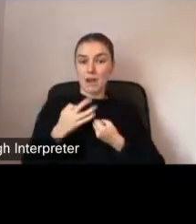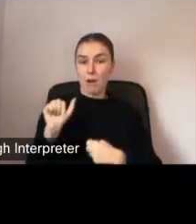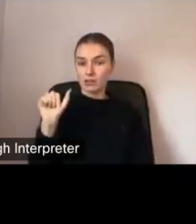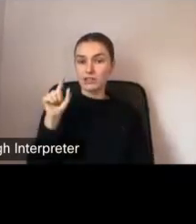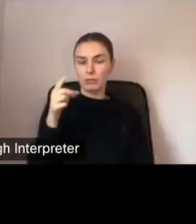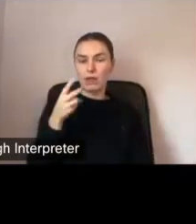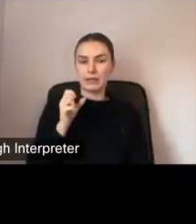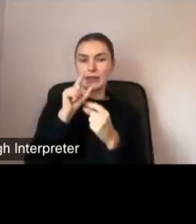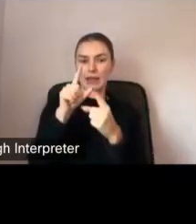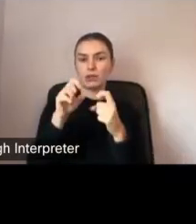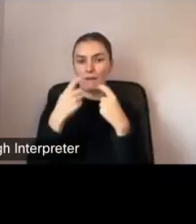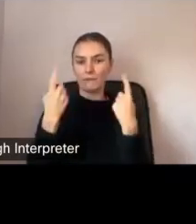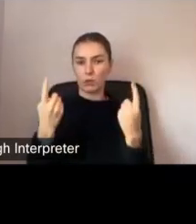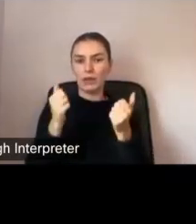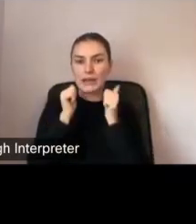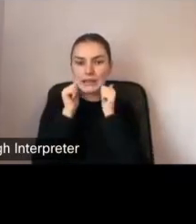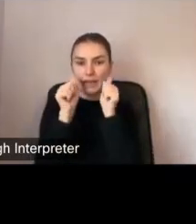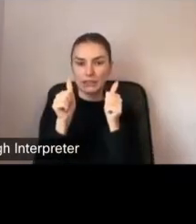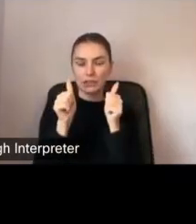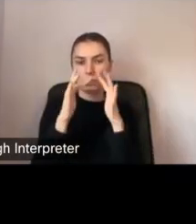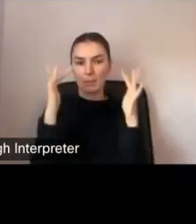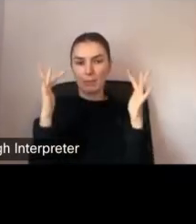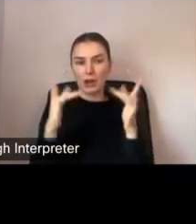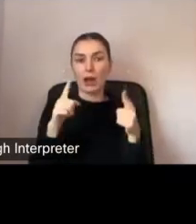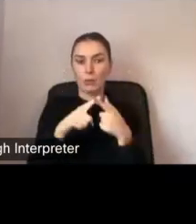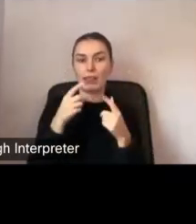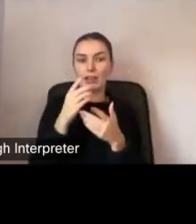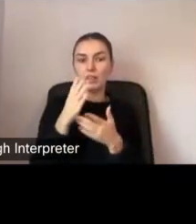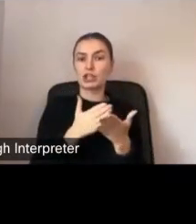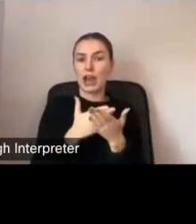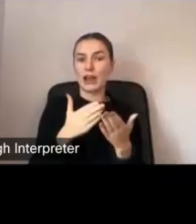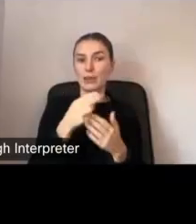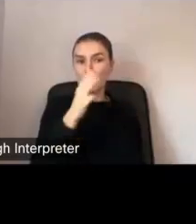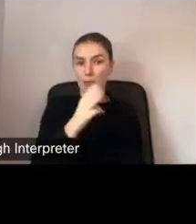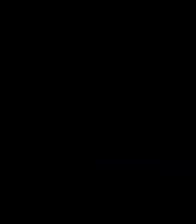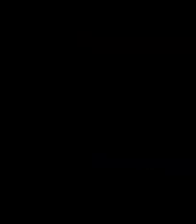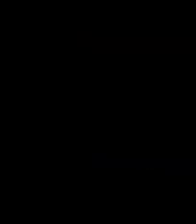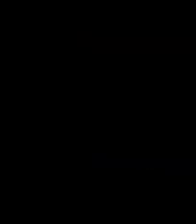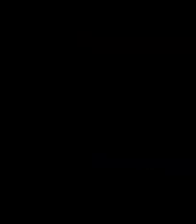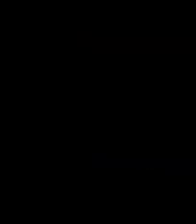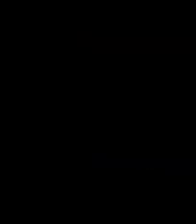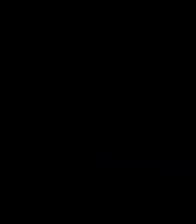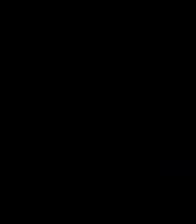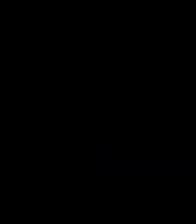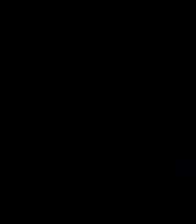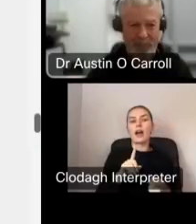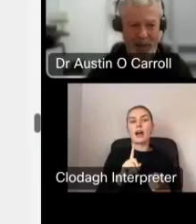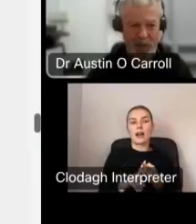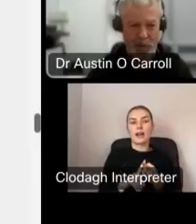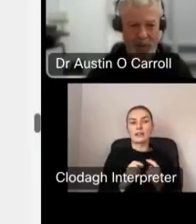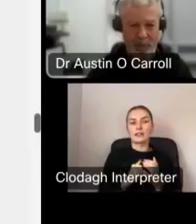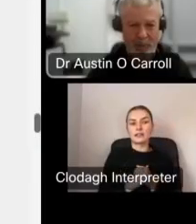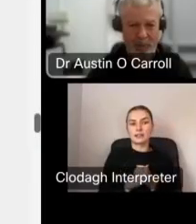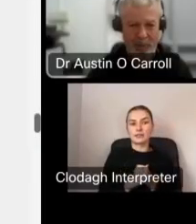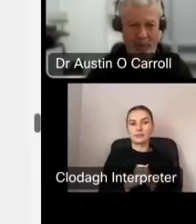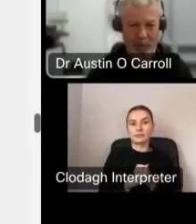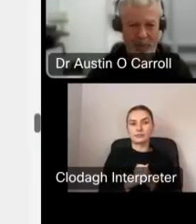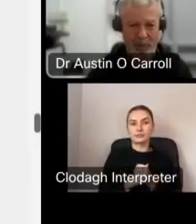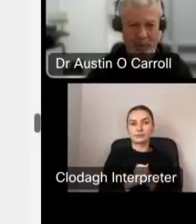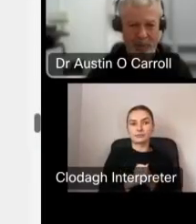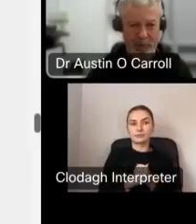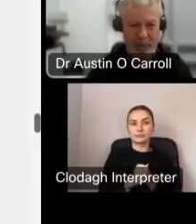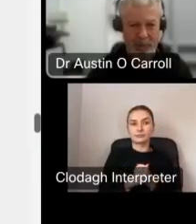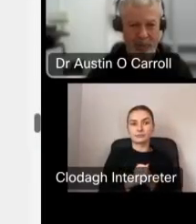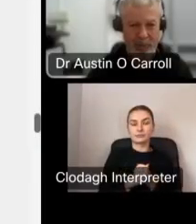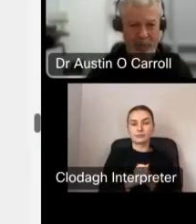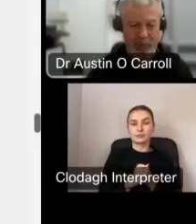who's attended the webinar, and we will share the slides as well. Austin confirmed that. We just have a